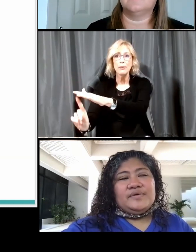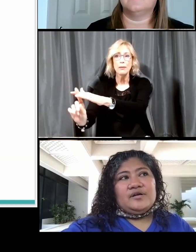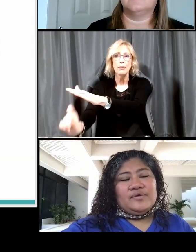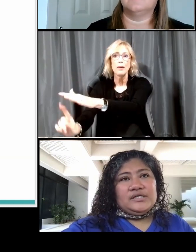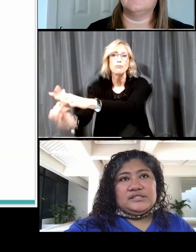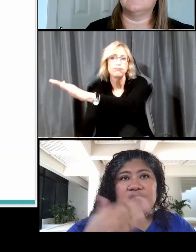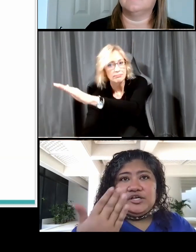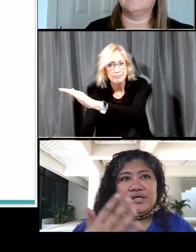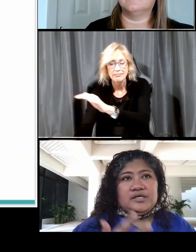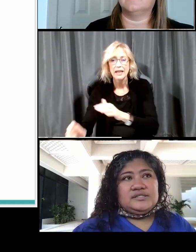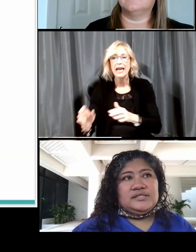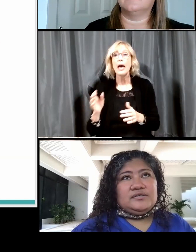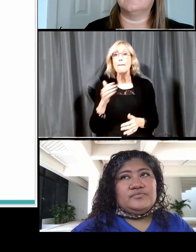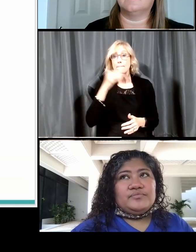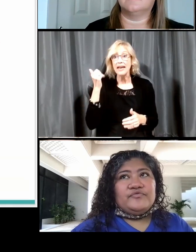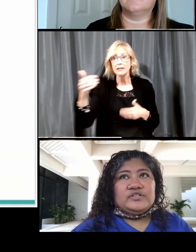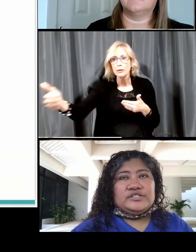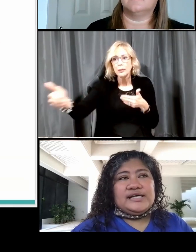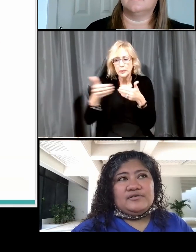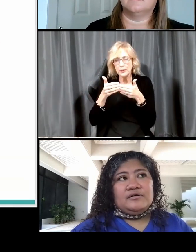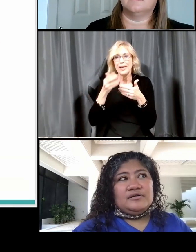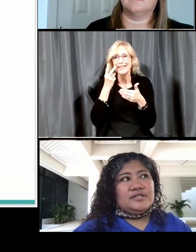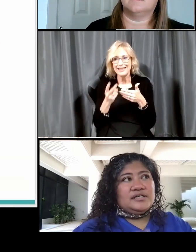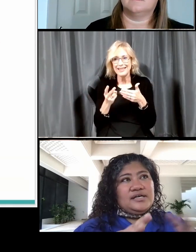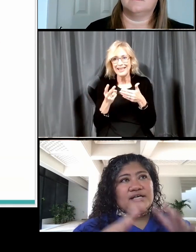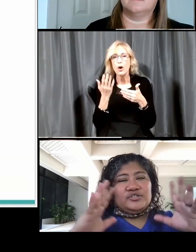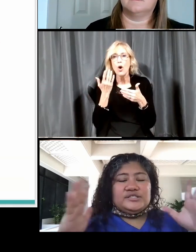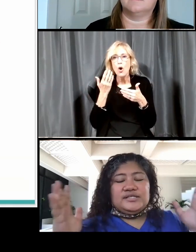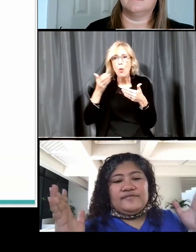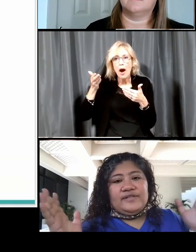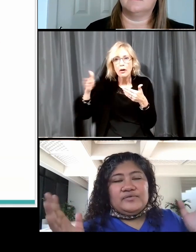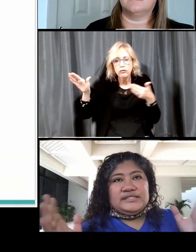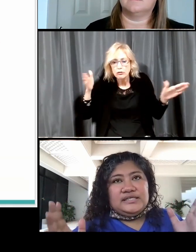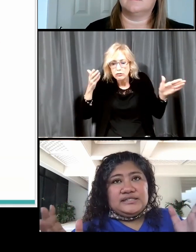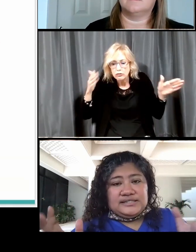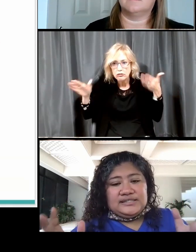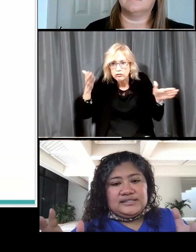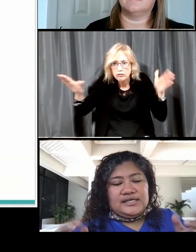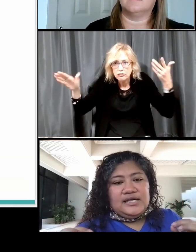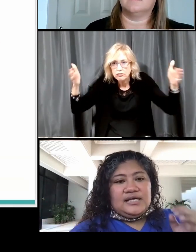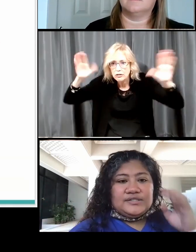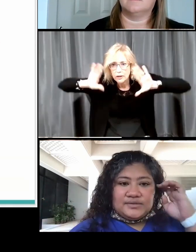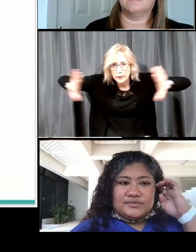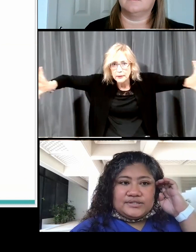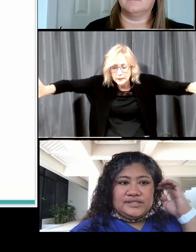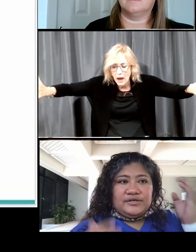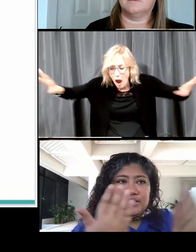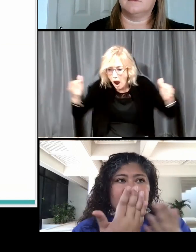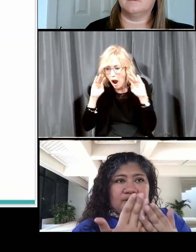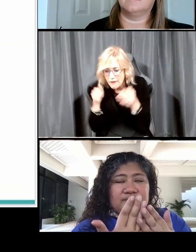They see better when it's near because it filters out all the extra stuff that we see distance.